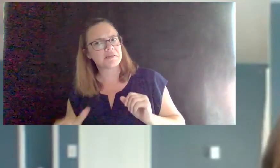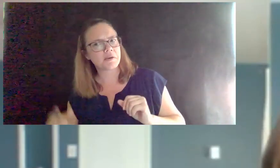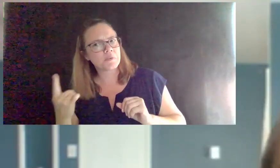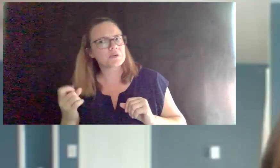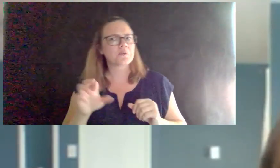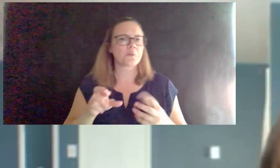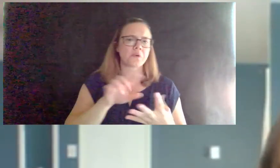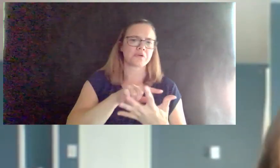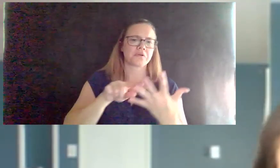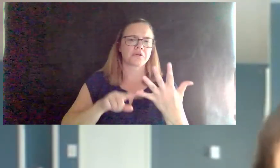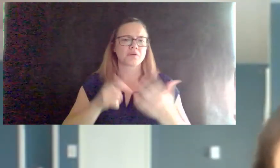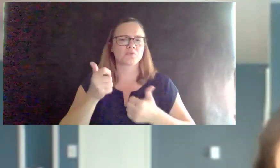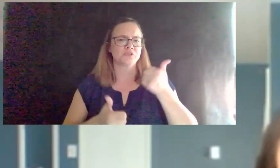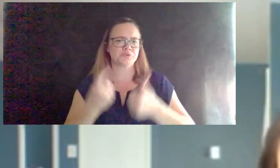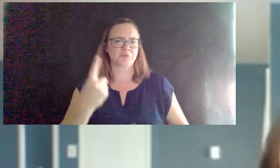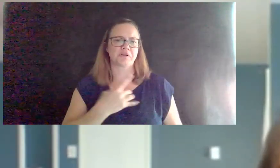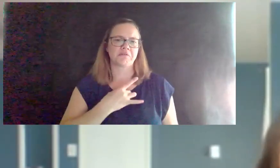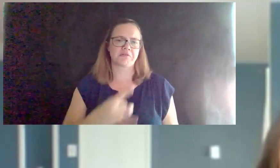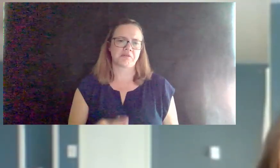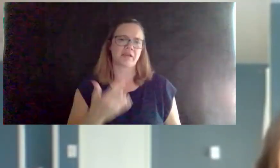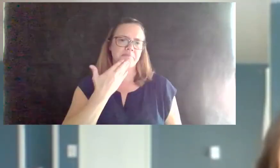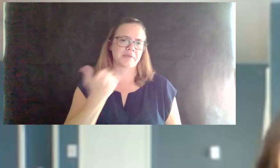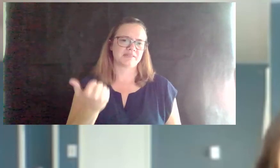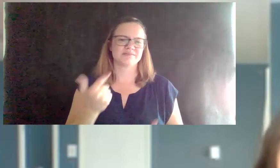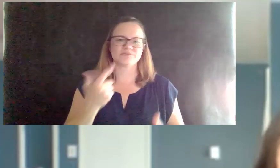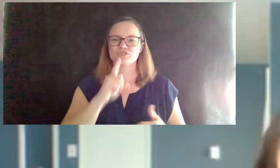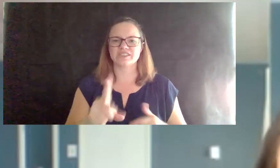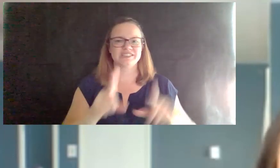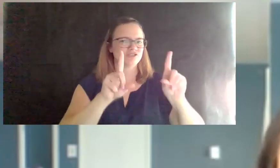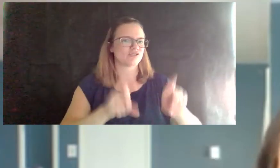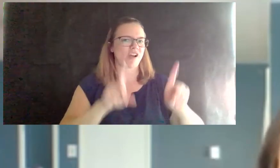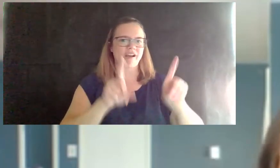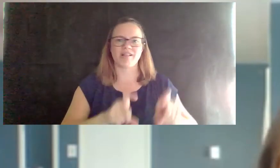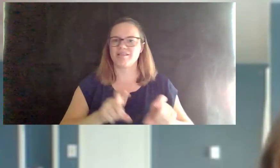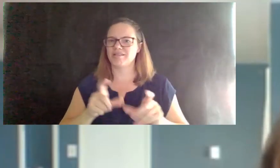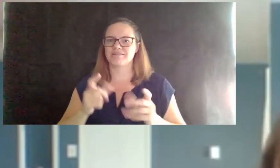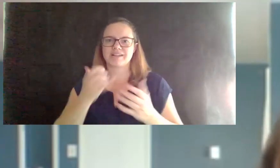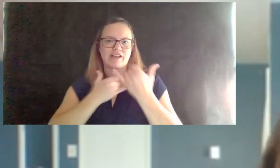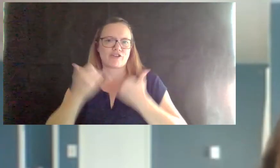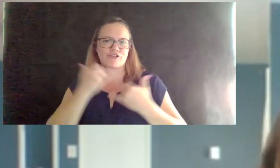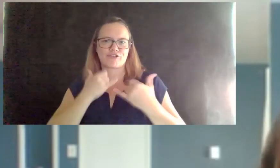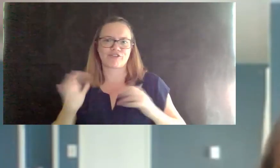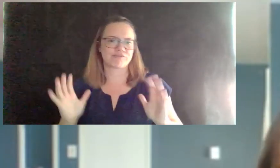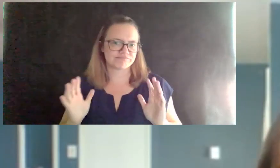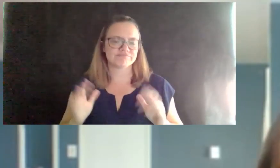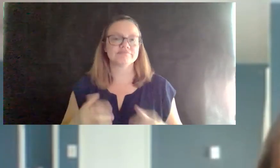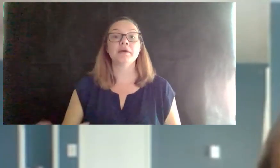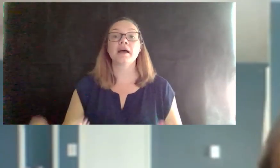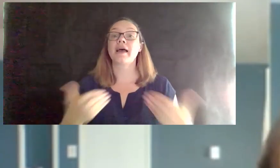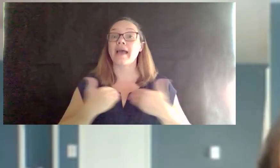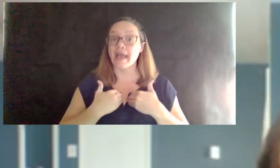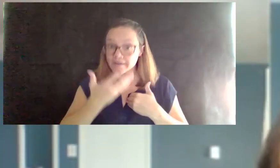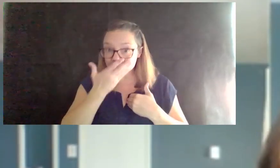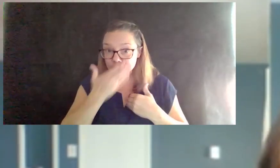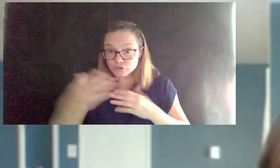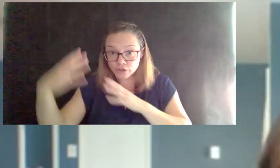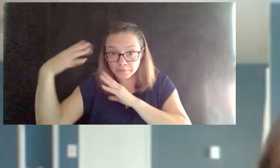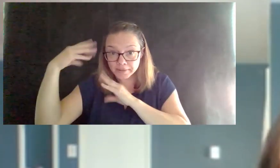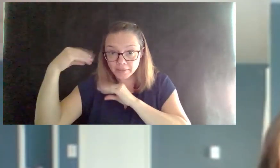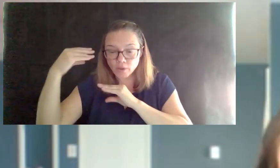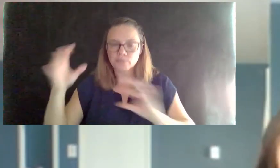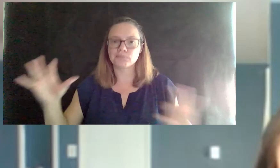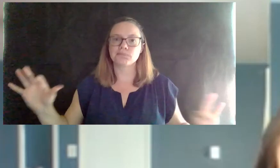something that works for you. And sometimes it just comes down to trial and error. But having a good pillow is